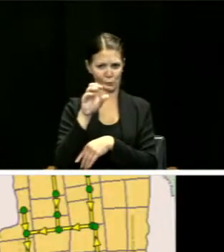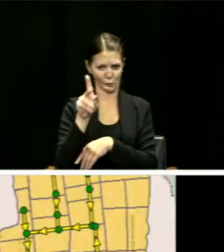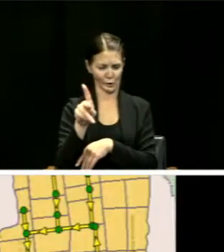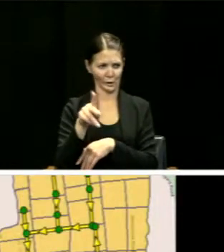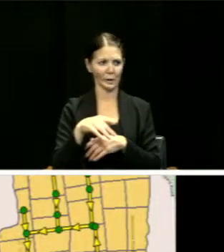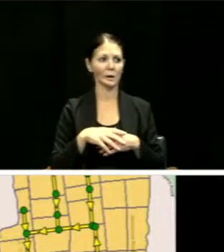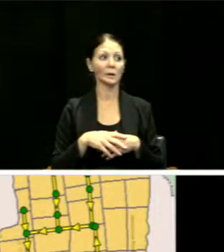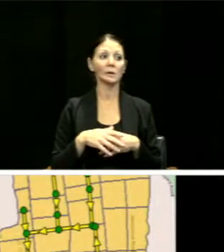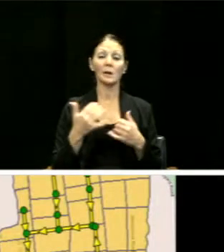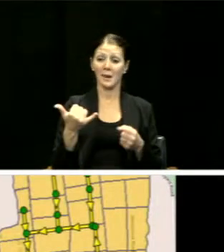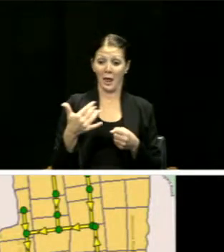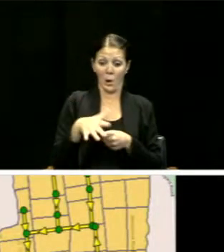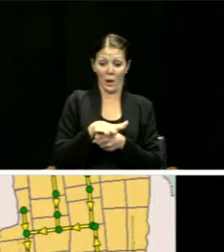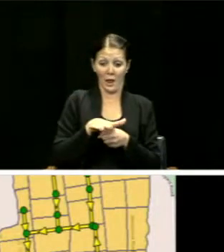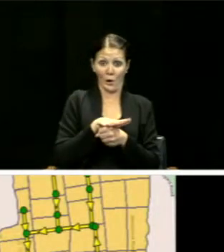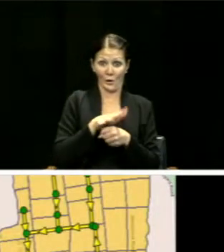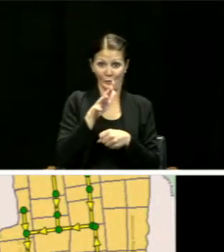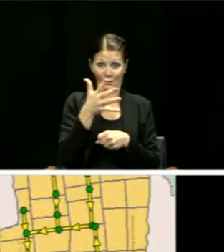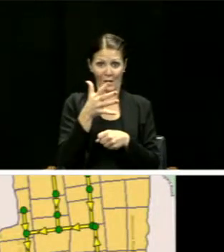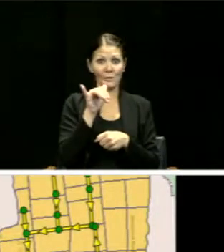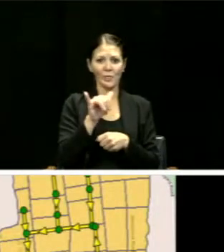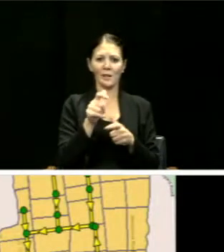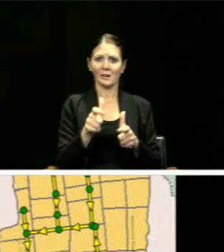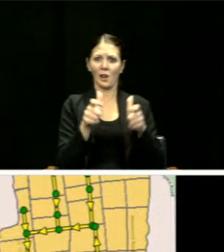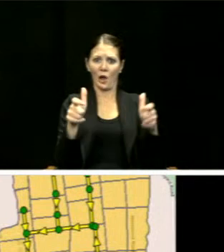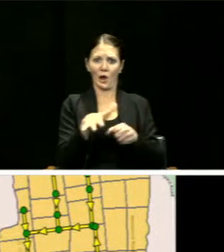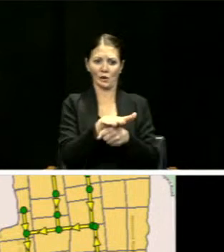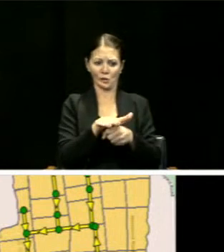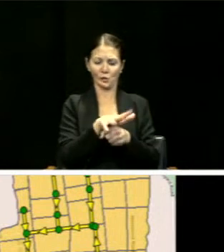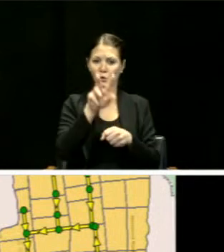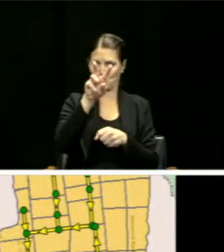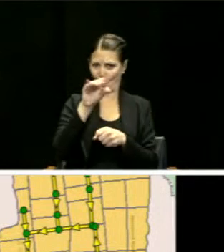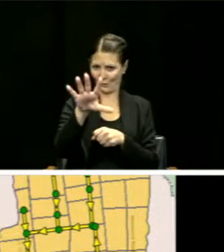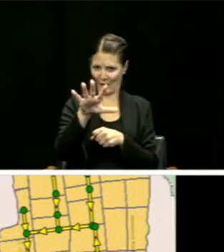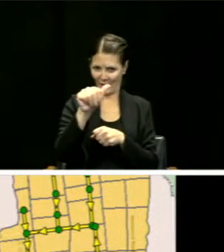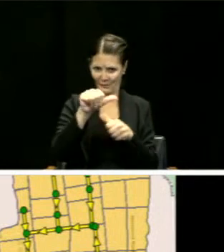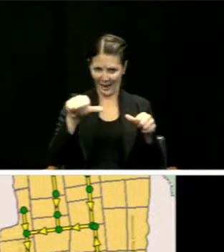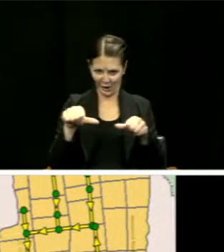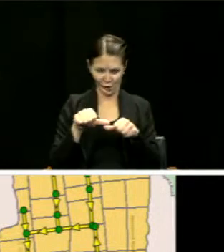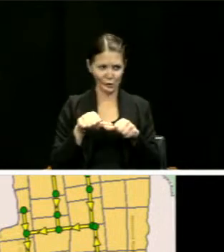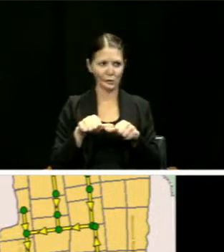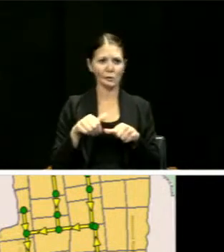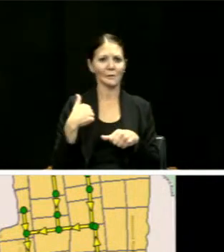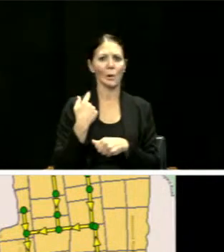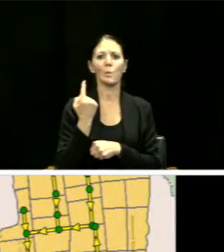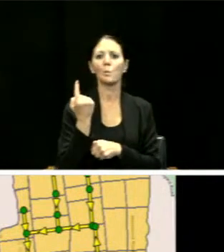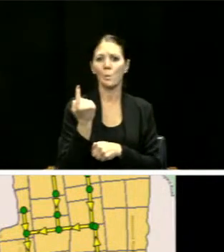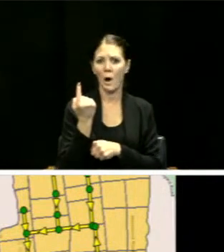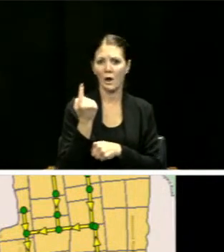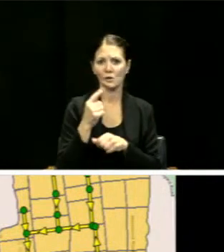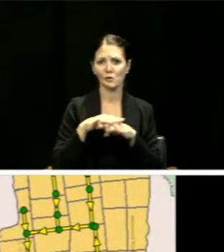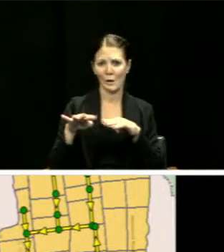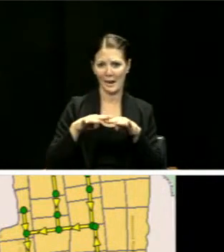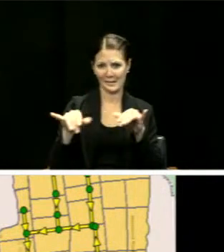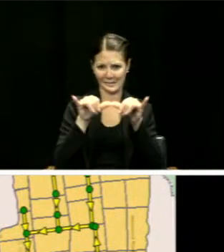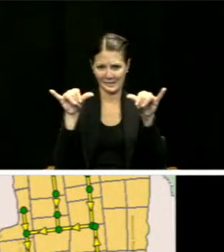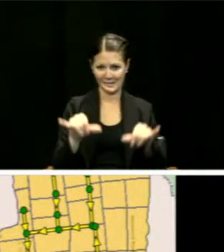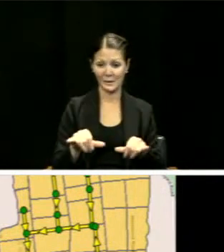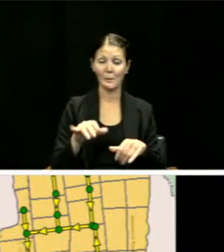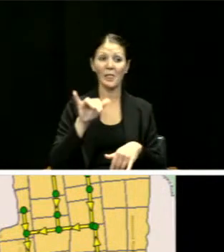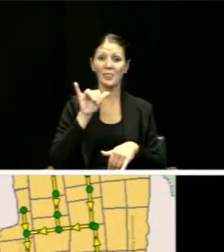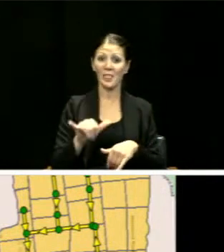So now area 5, this area is a large area. It's 205 acres and it has 1 drainage system. And that drainage